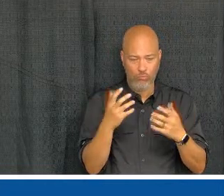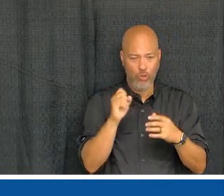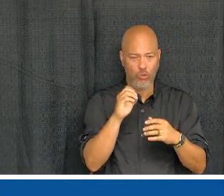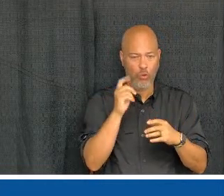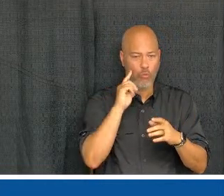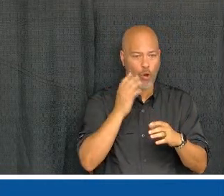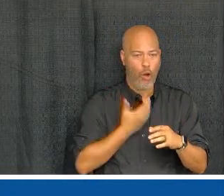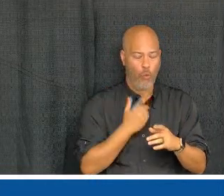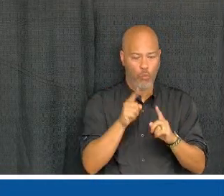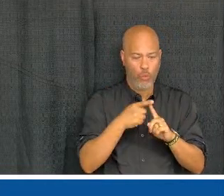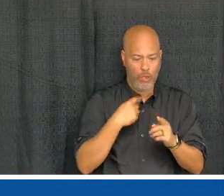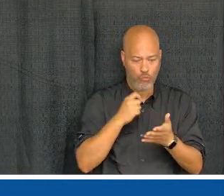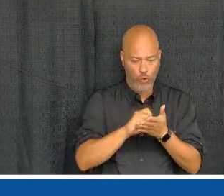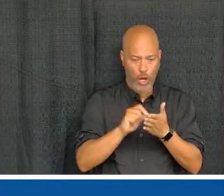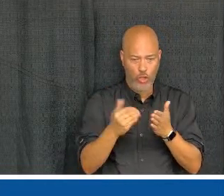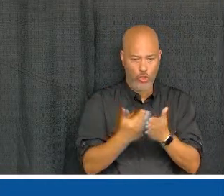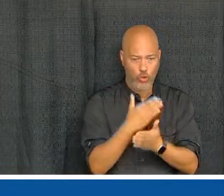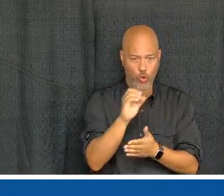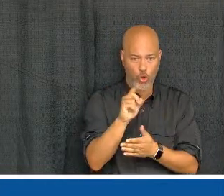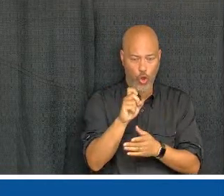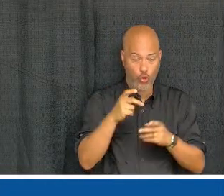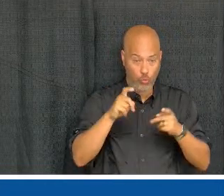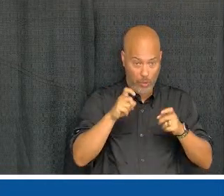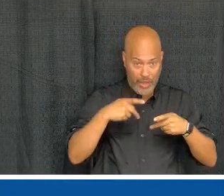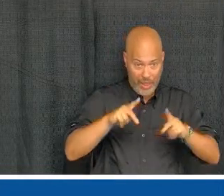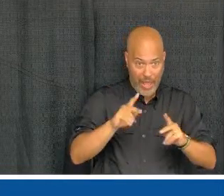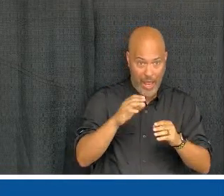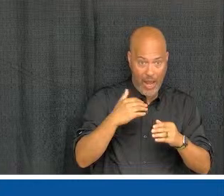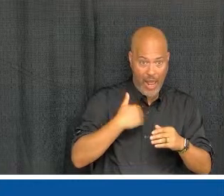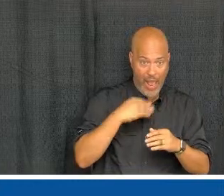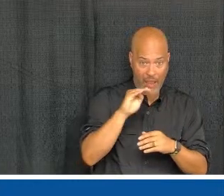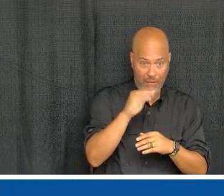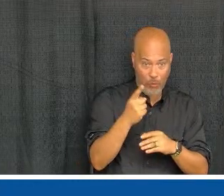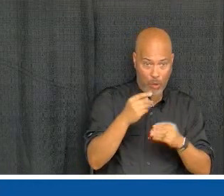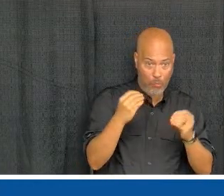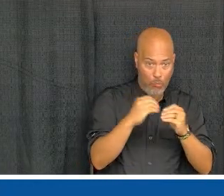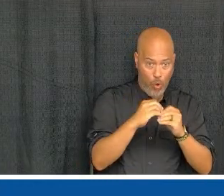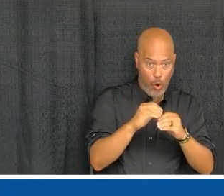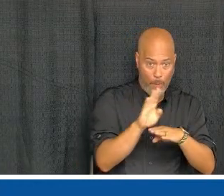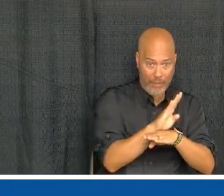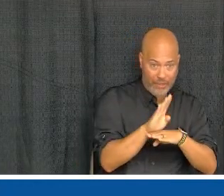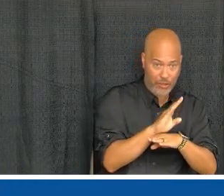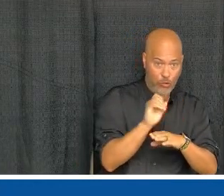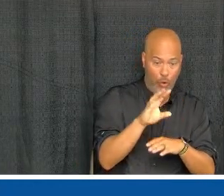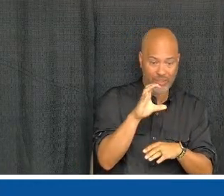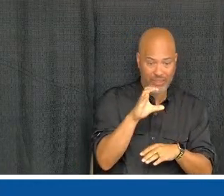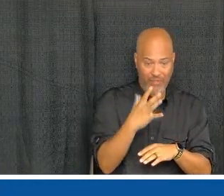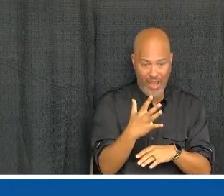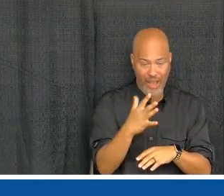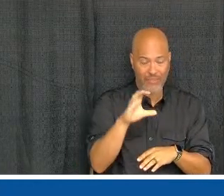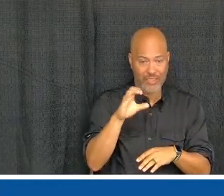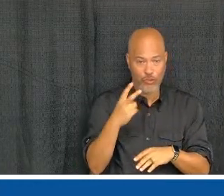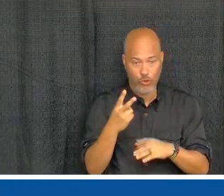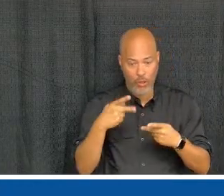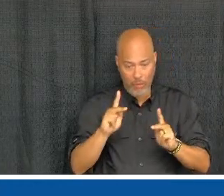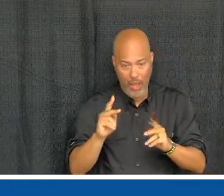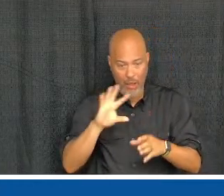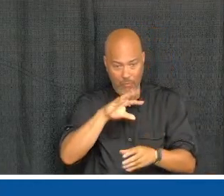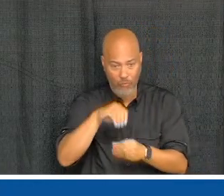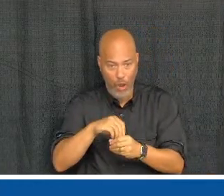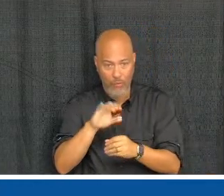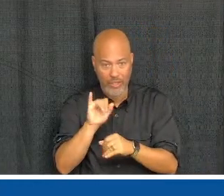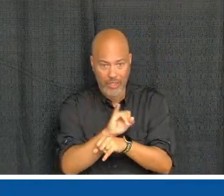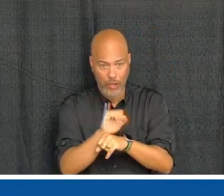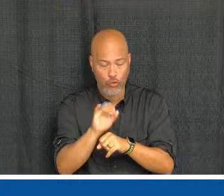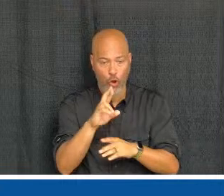our code rewrite is, do we let M1 have more commercial, or do we let C5 or C2 or something like that have more industrial, or do we come